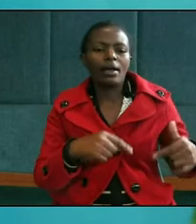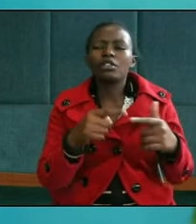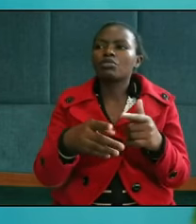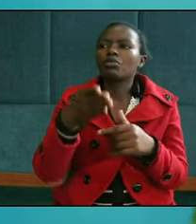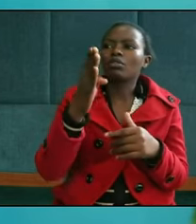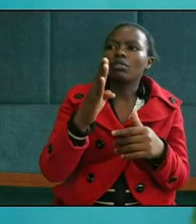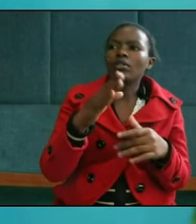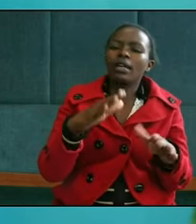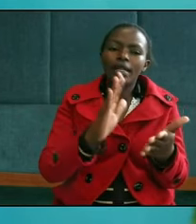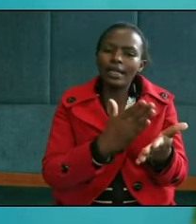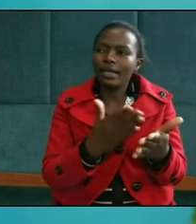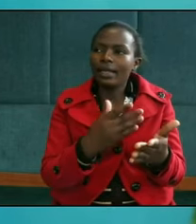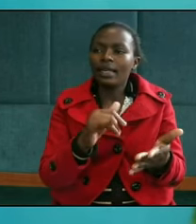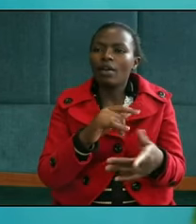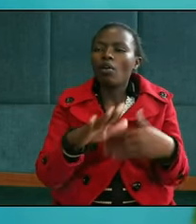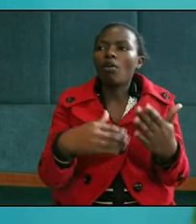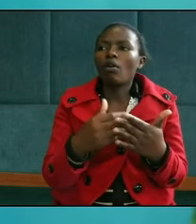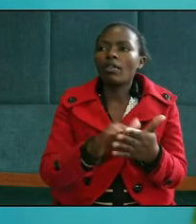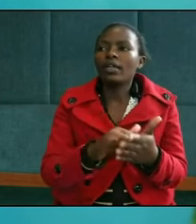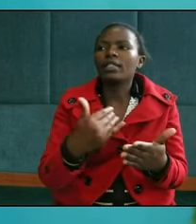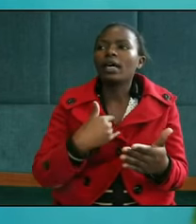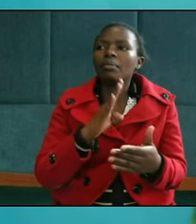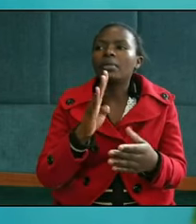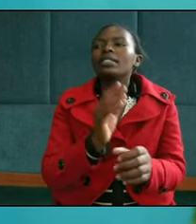who were being saved.